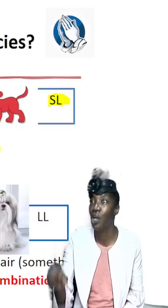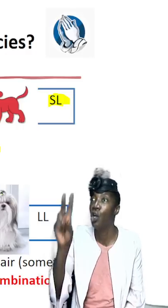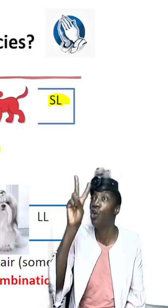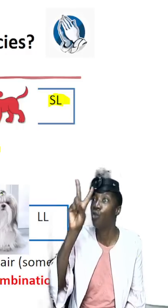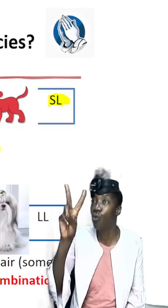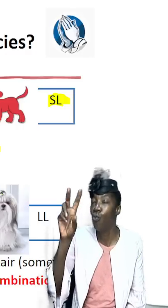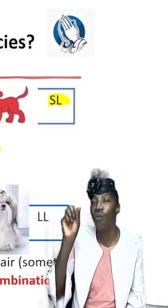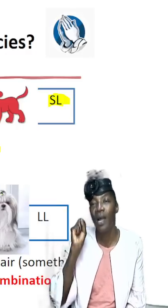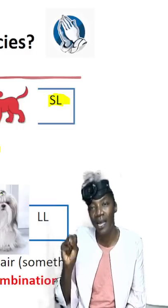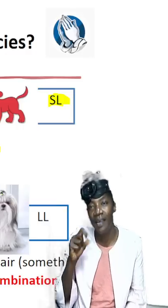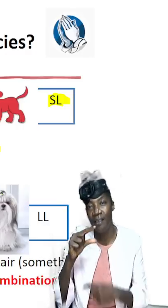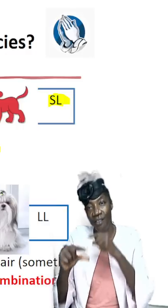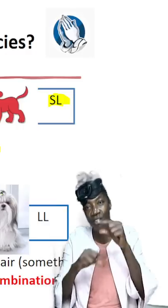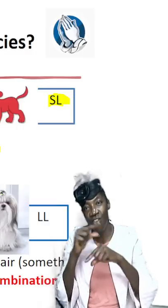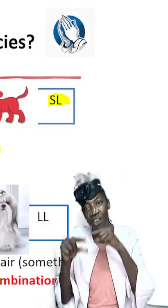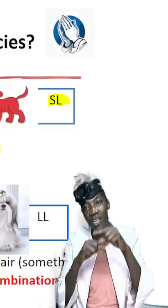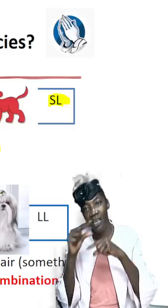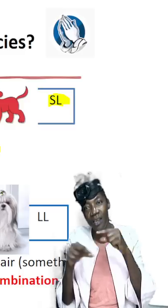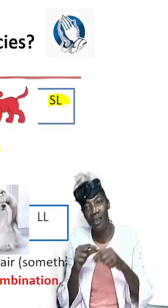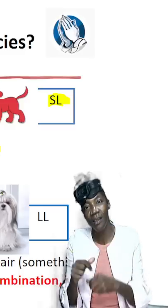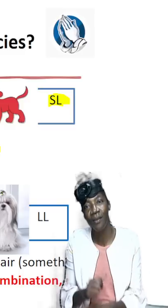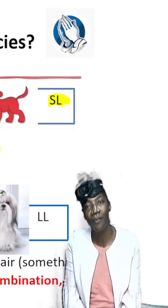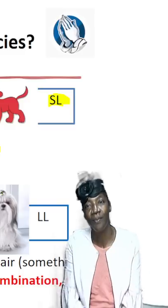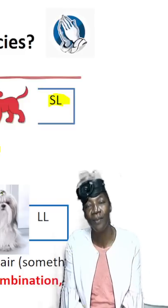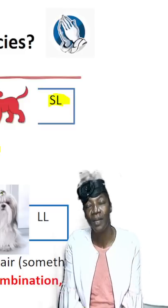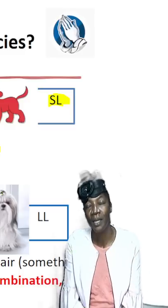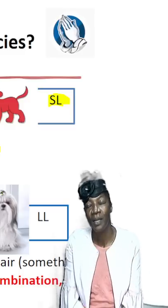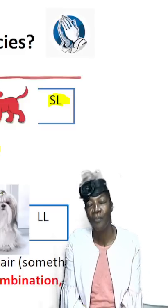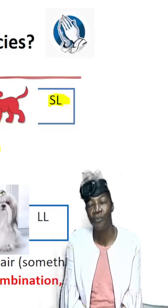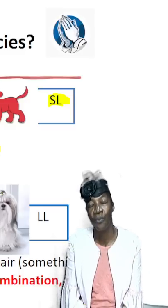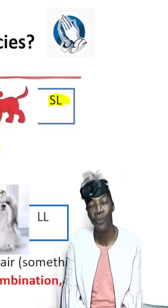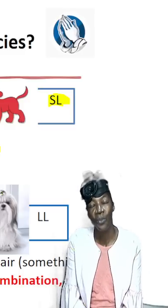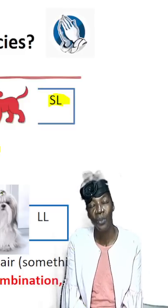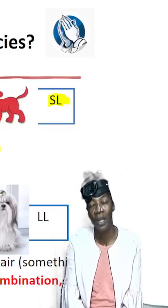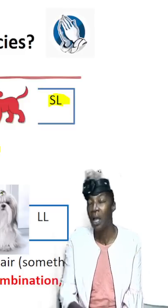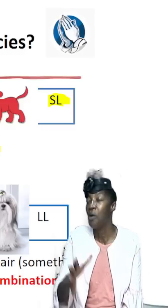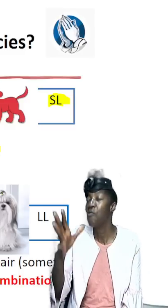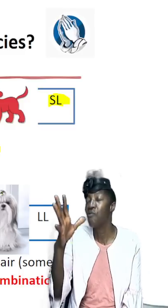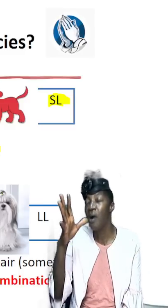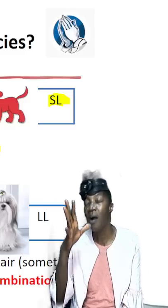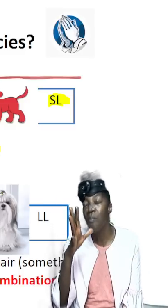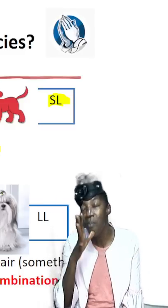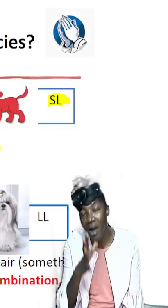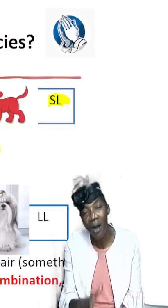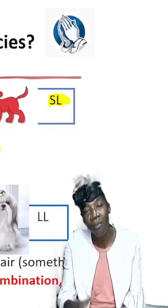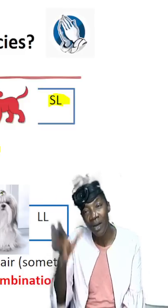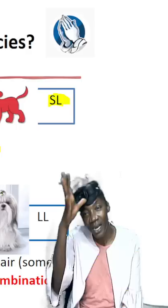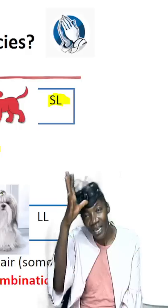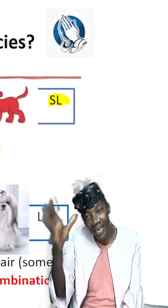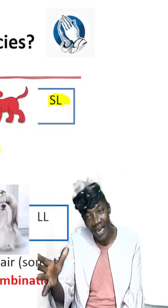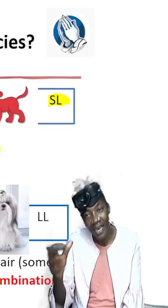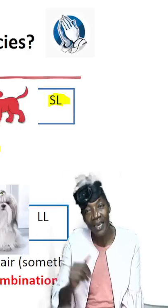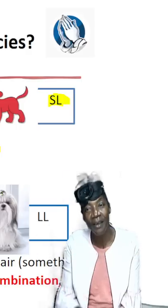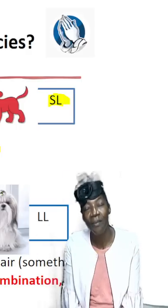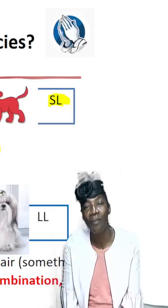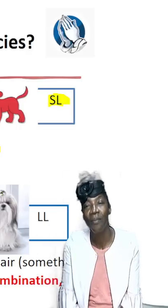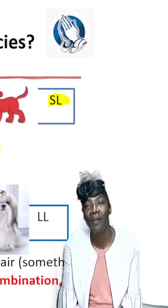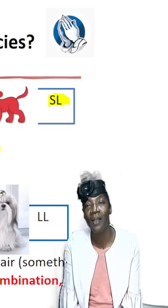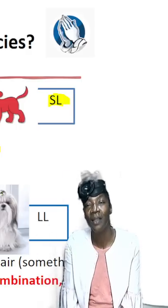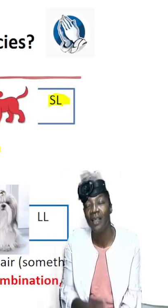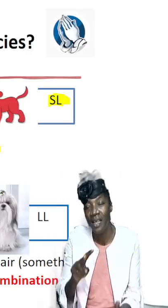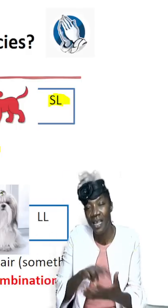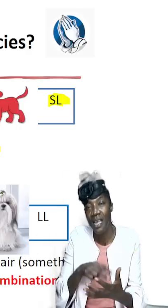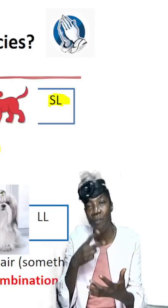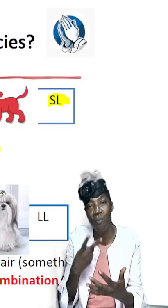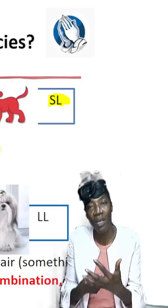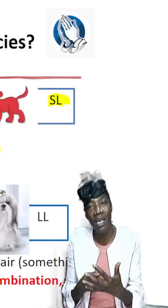gene. S gene from dad and an S gene from mom. He has two S gene. It